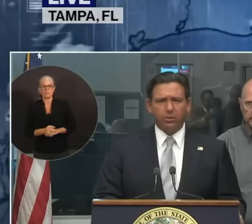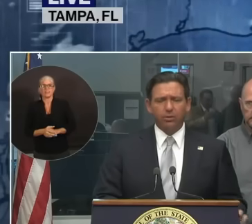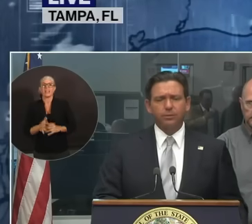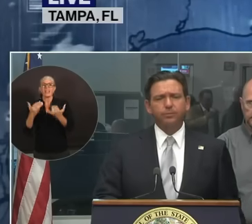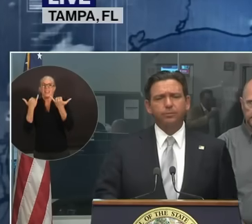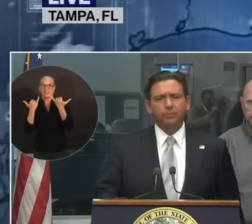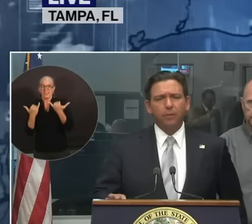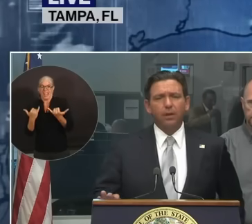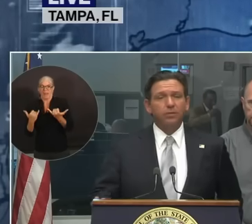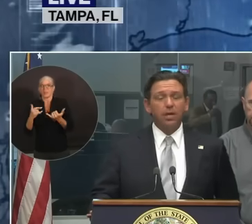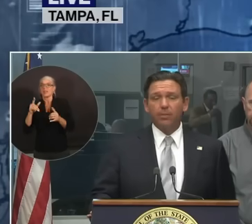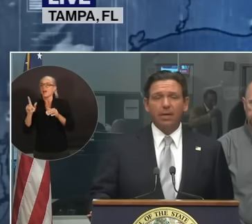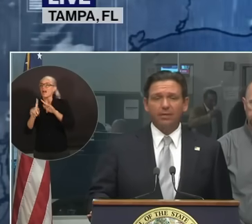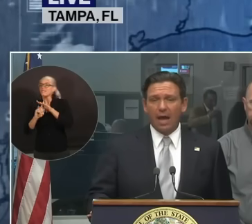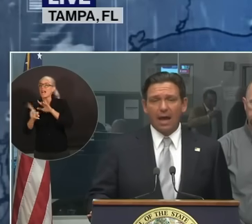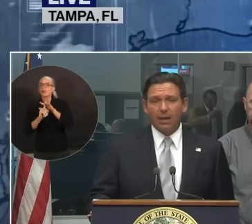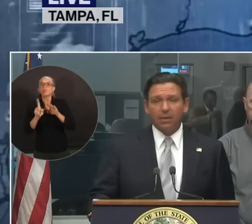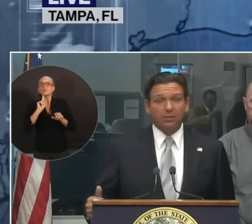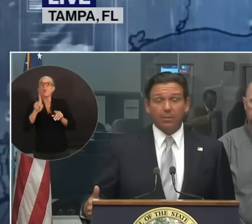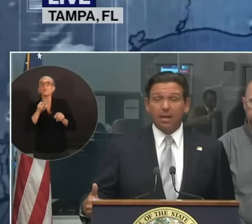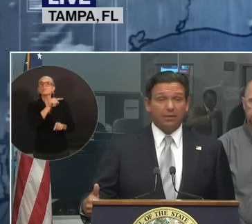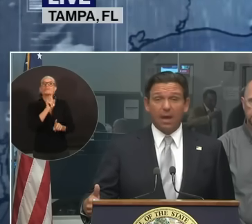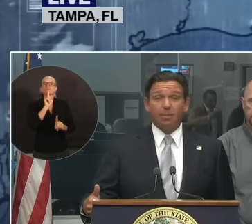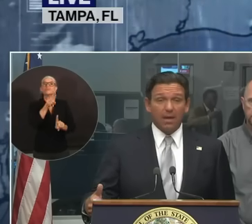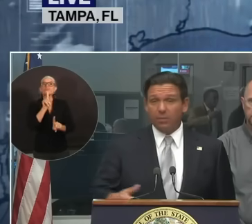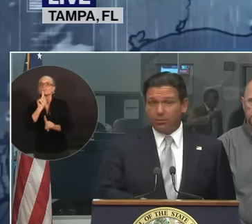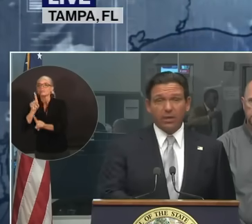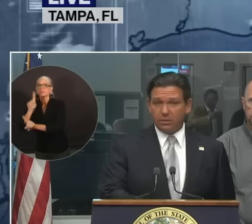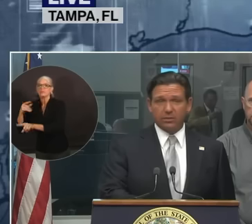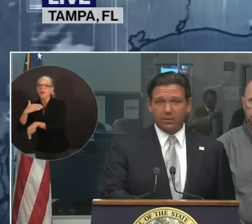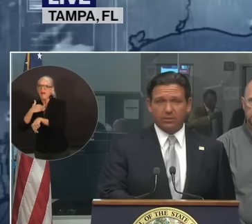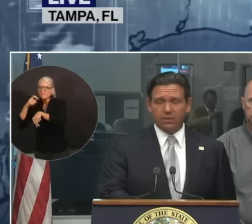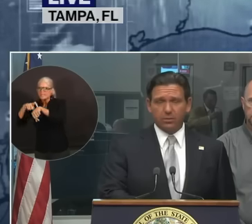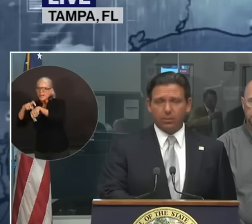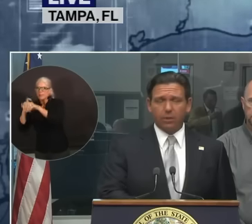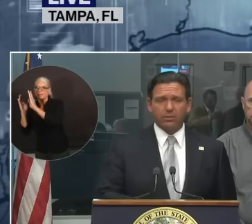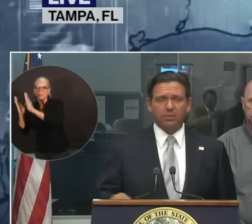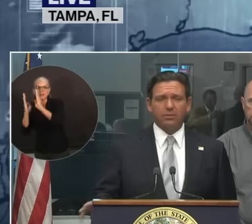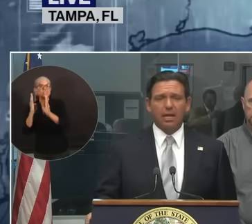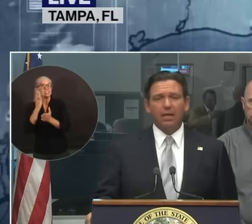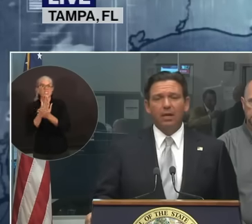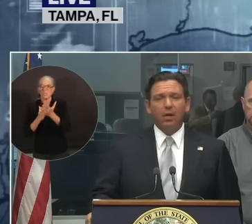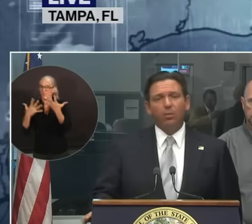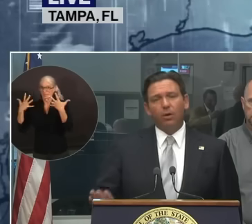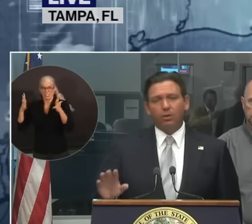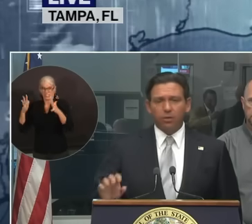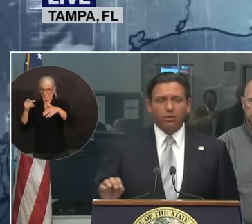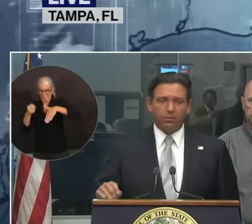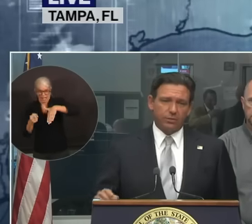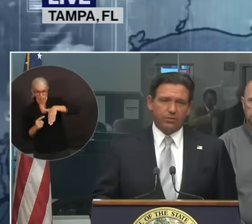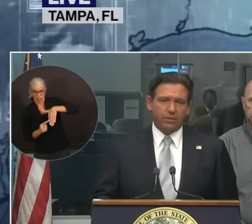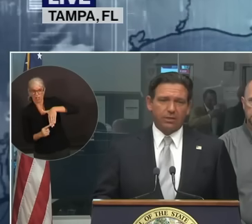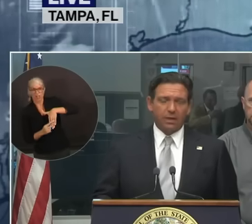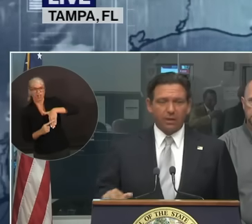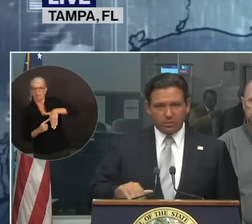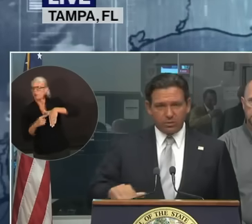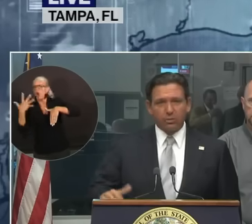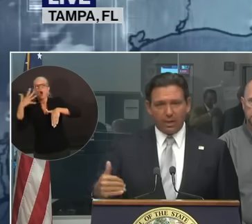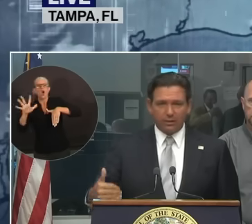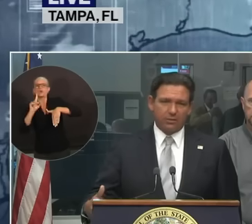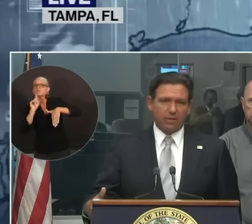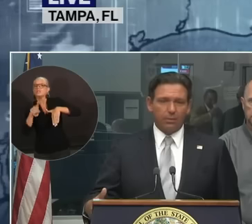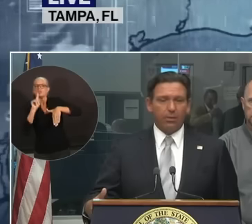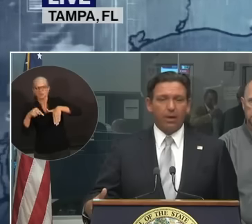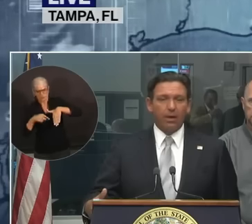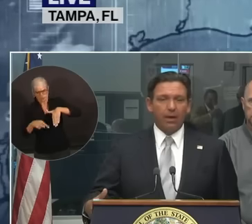evacuation orders, there's going to be a time, and some of that time may have been reached in southern parts of the state, where your local official is going to tell you it's too